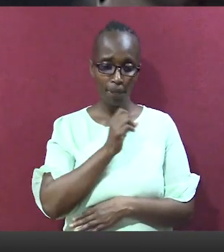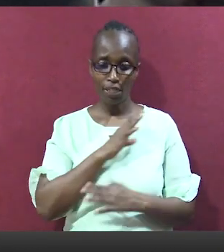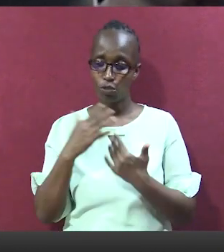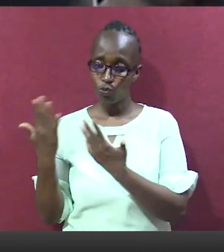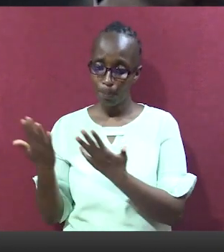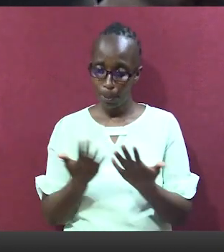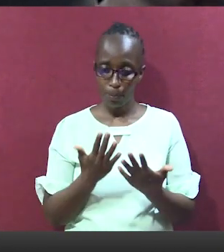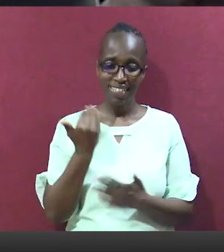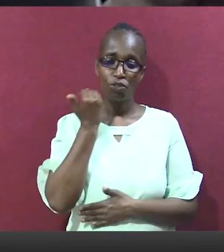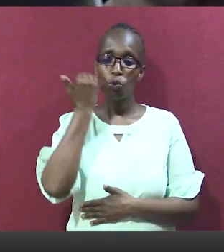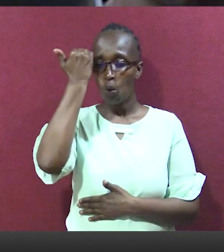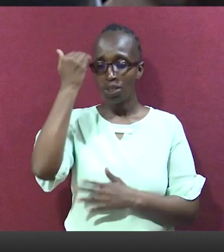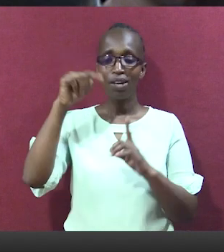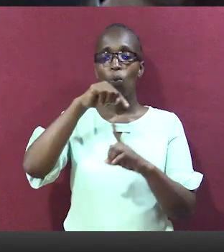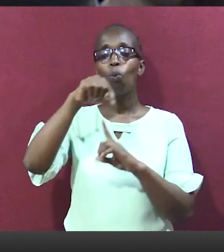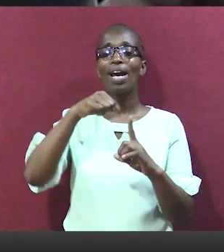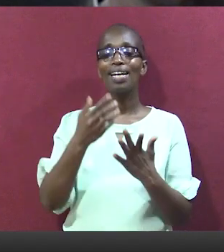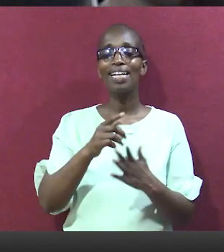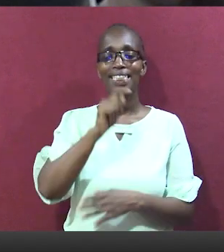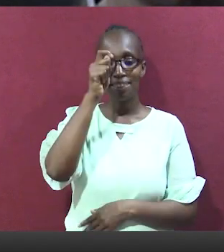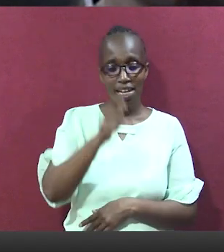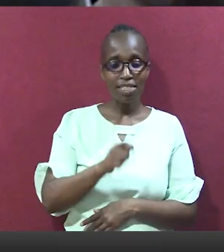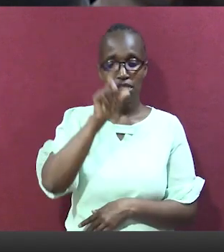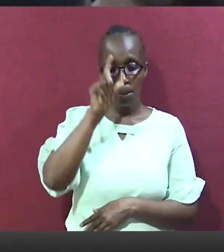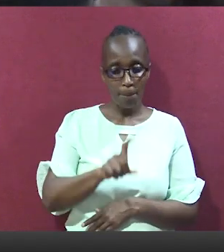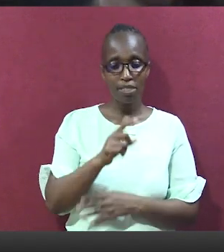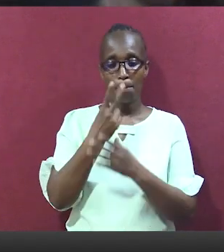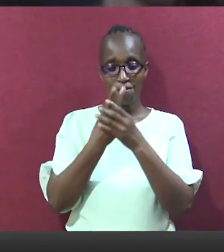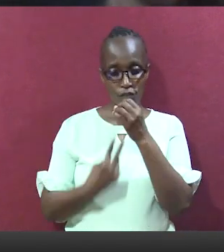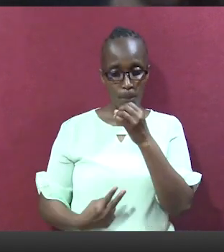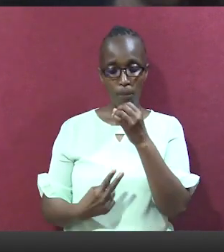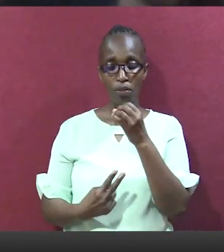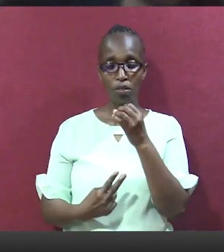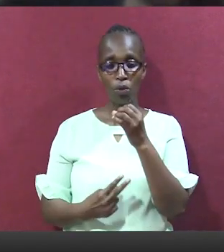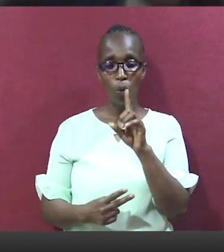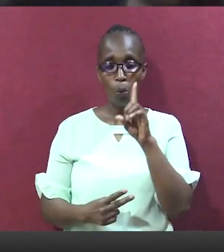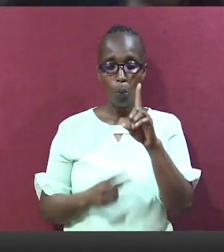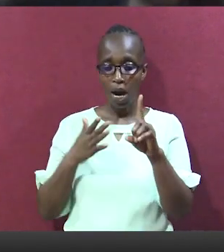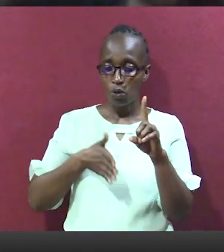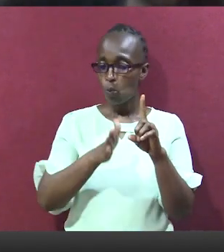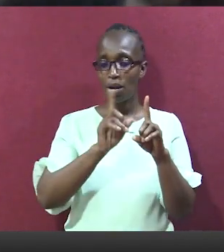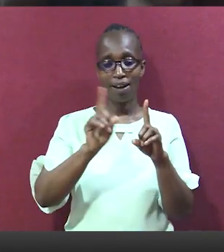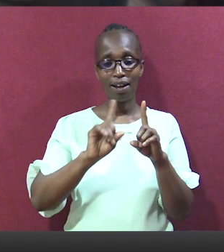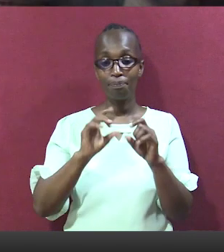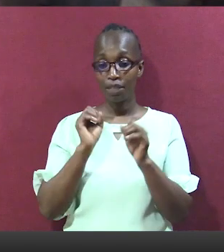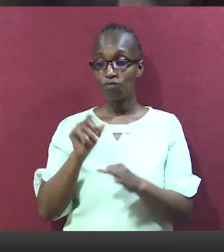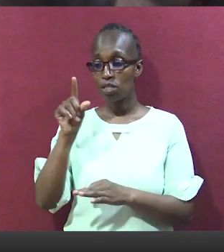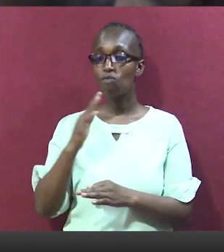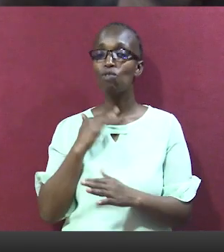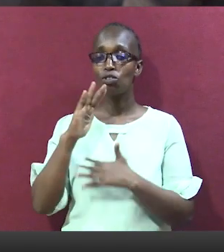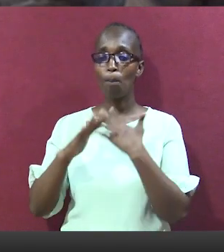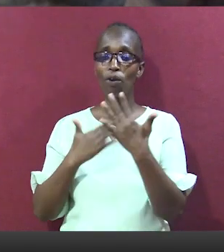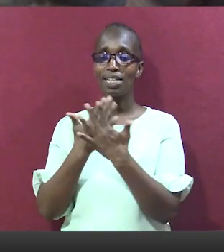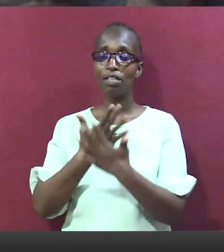When are their cases coming to courts? Because it cannot be justice one way. Justice must be for both. If you want